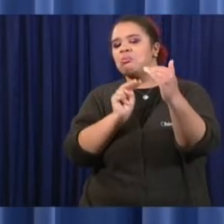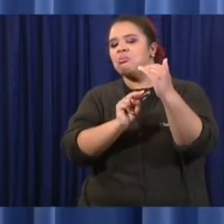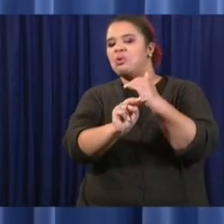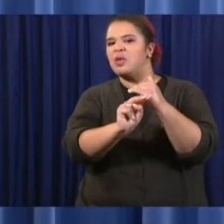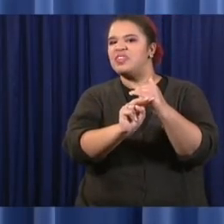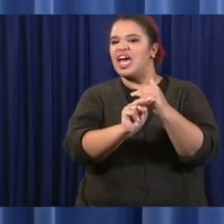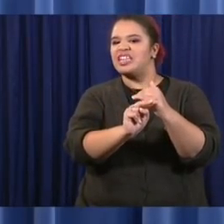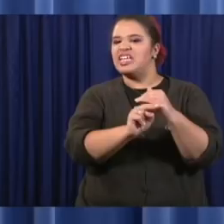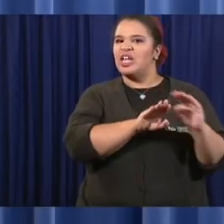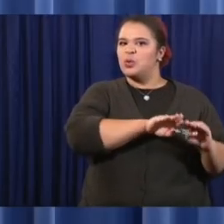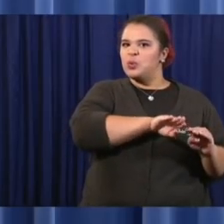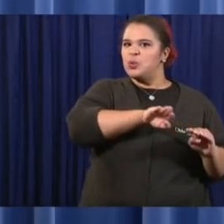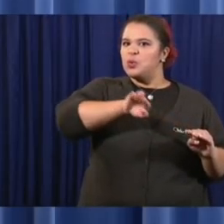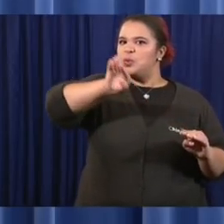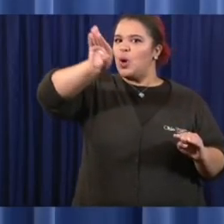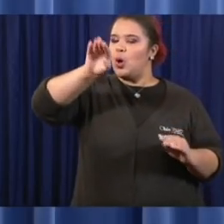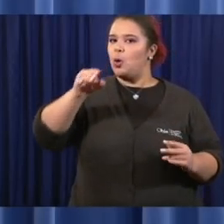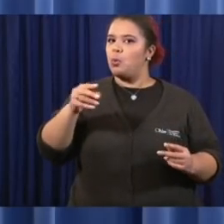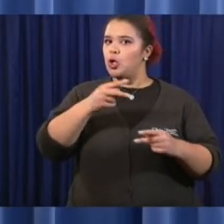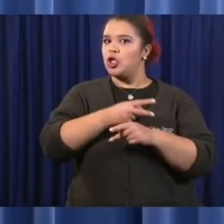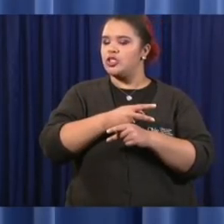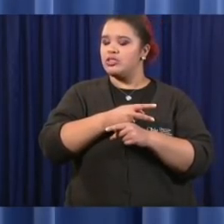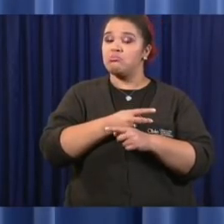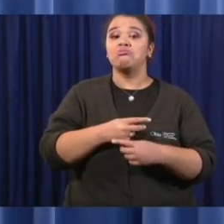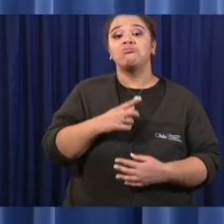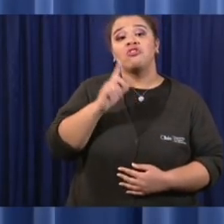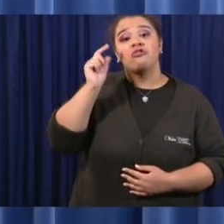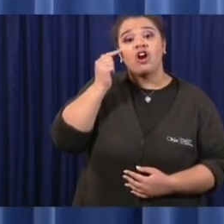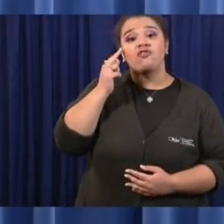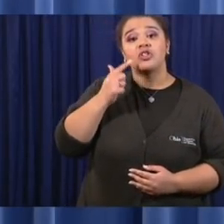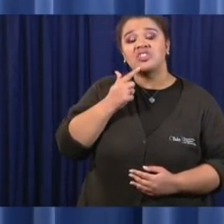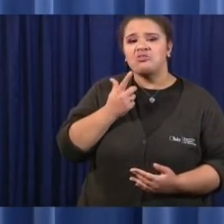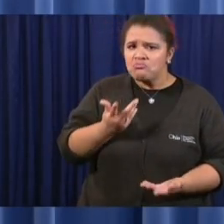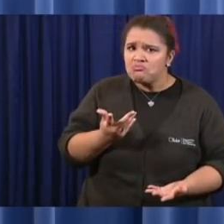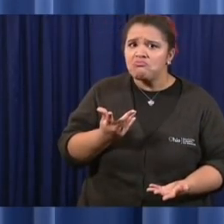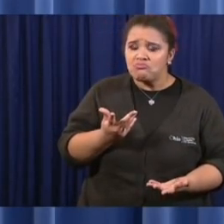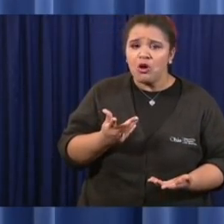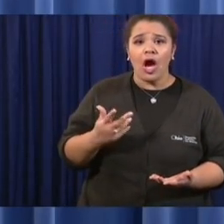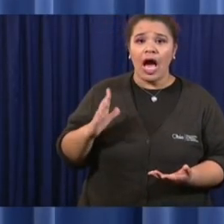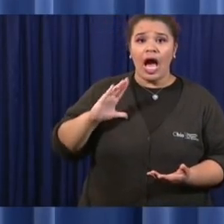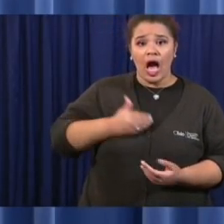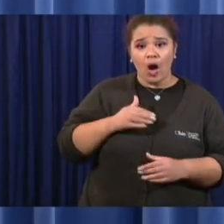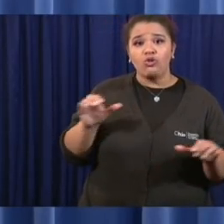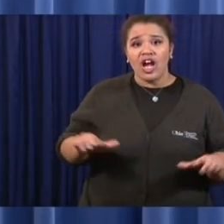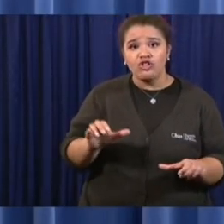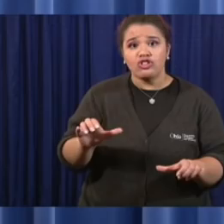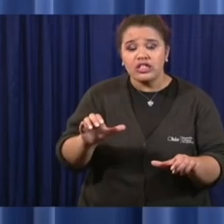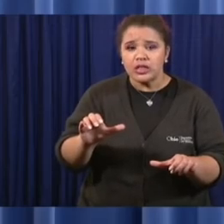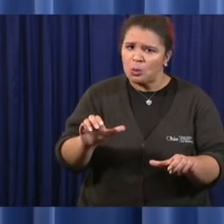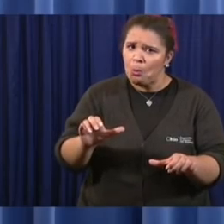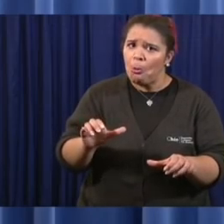there's risk in everything we do, but in your opinion, is this a good idea?